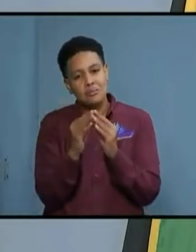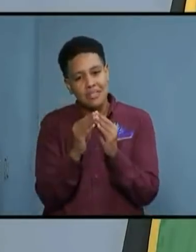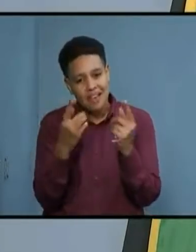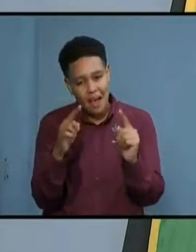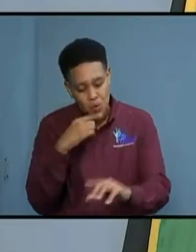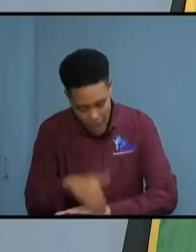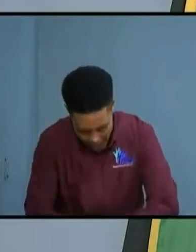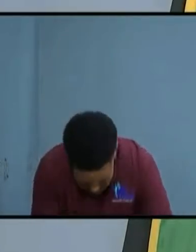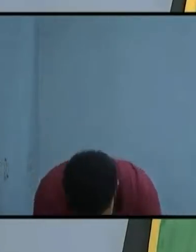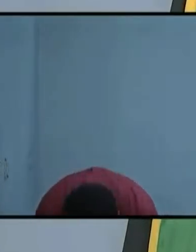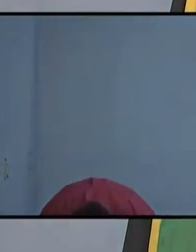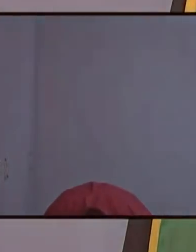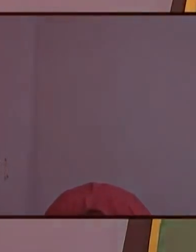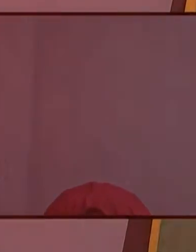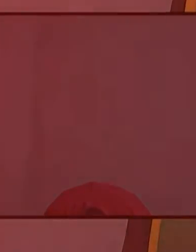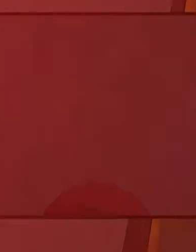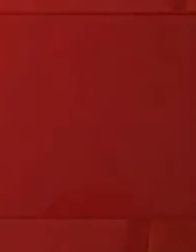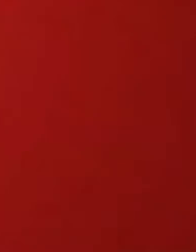Good night.